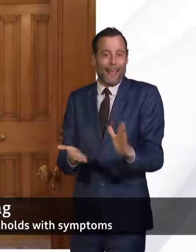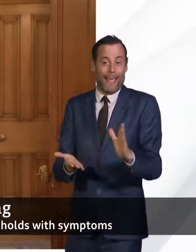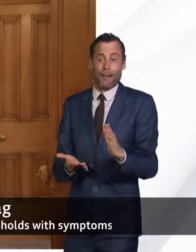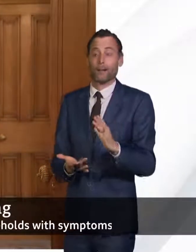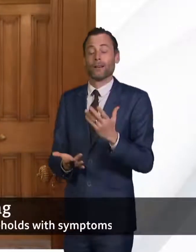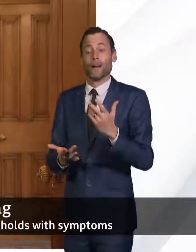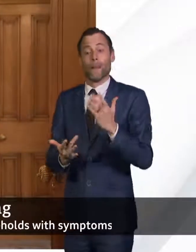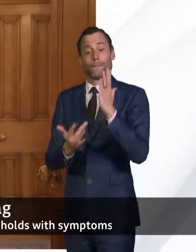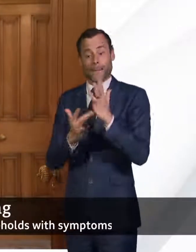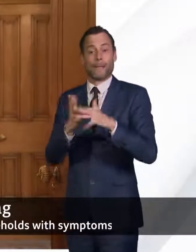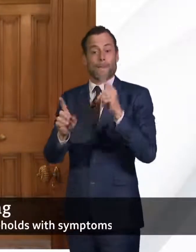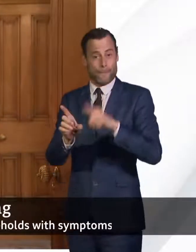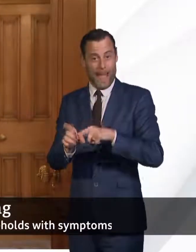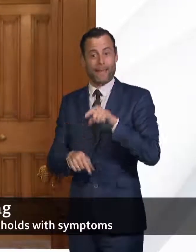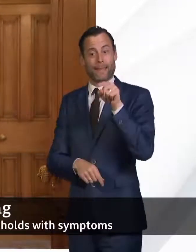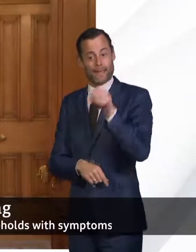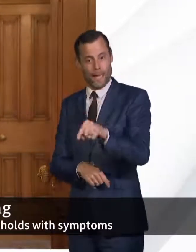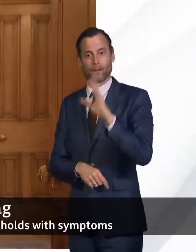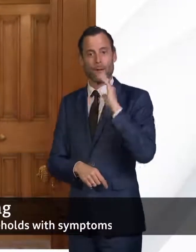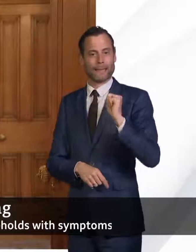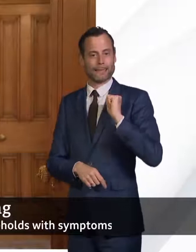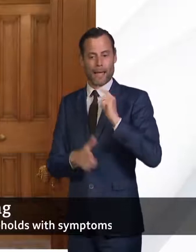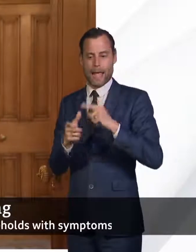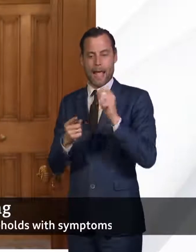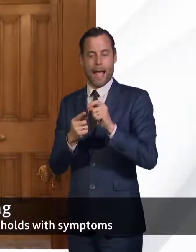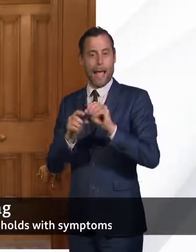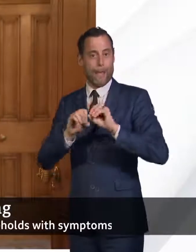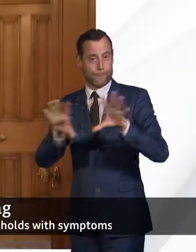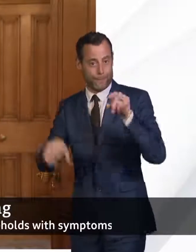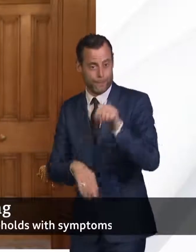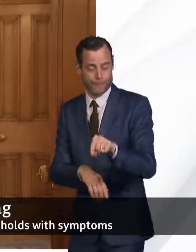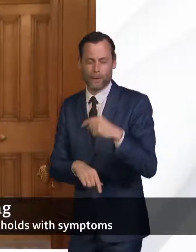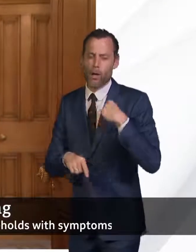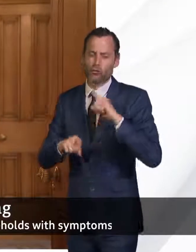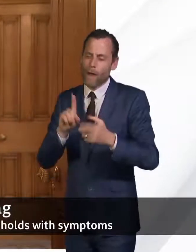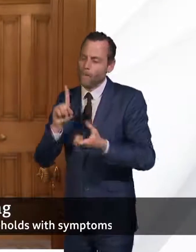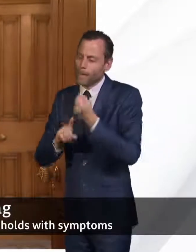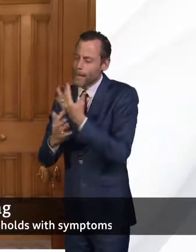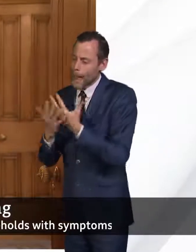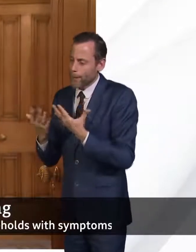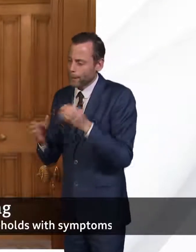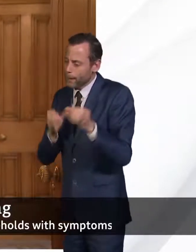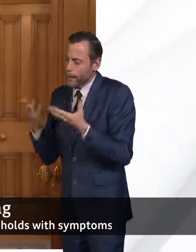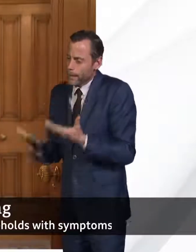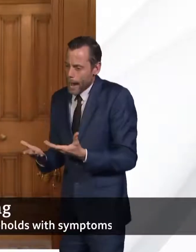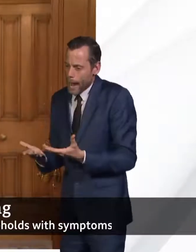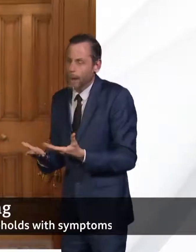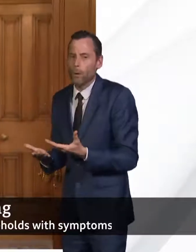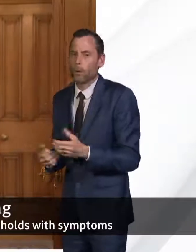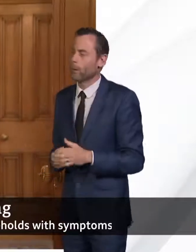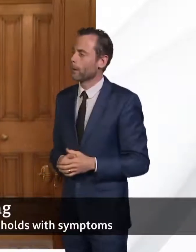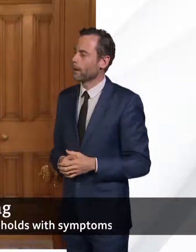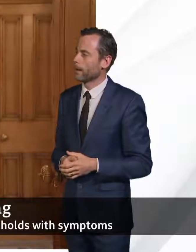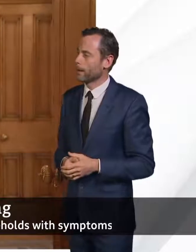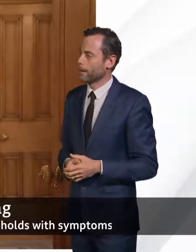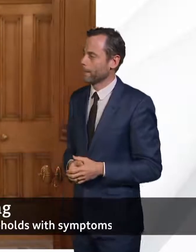the data to hand, but I'll try to find that for you. And then on the how many people, the more